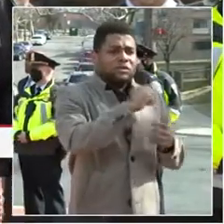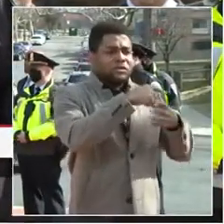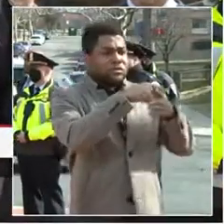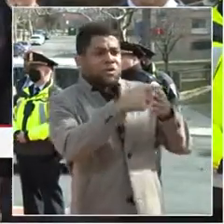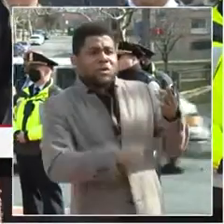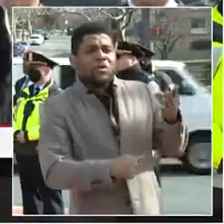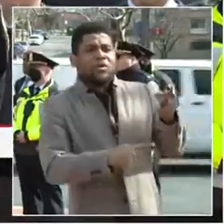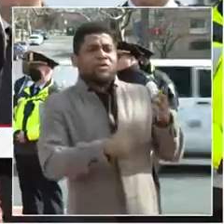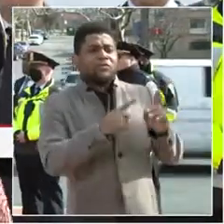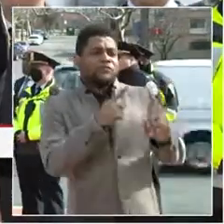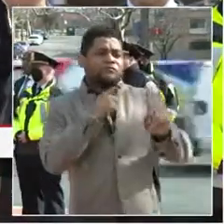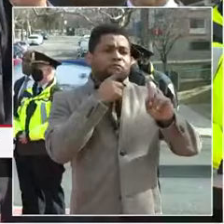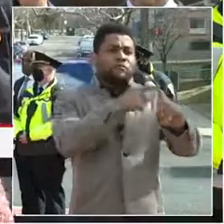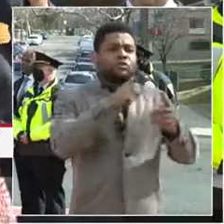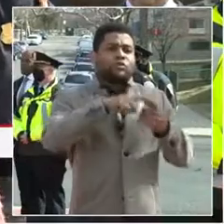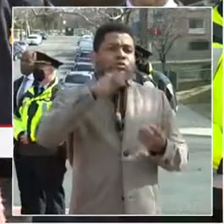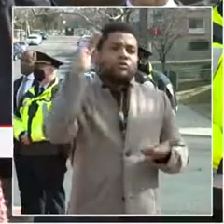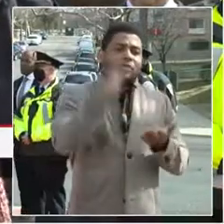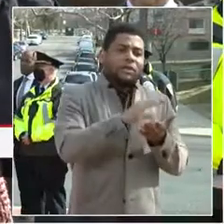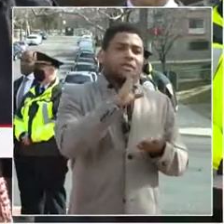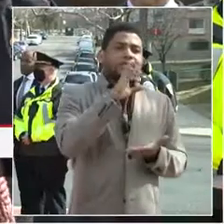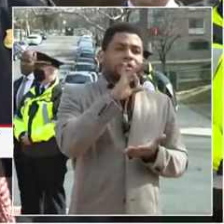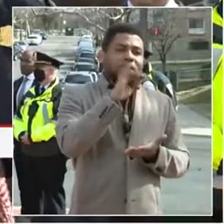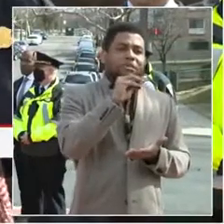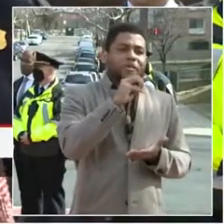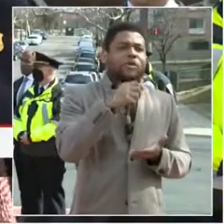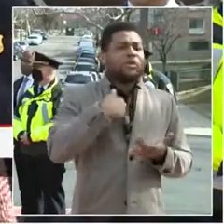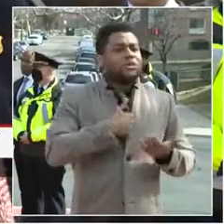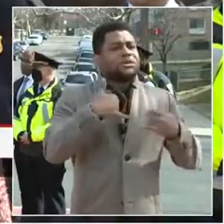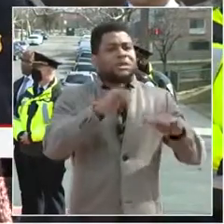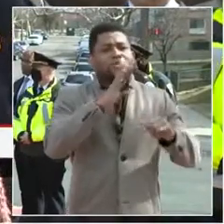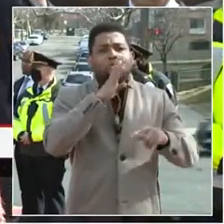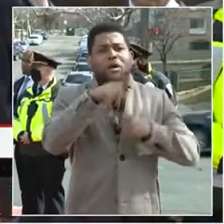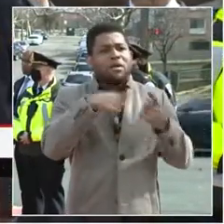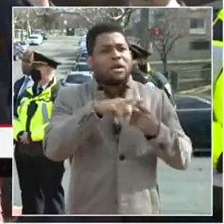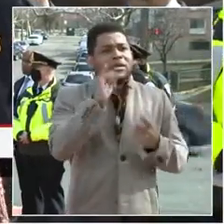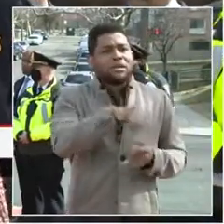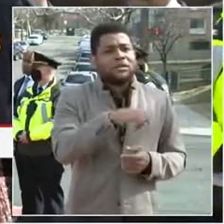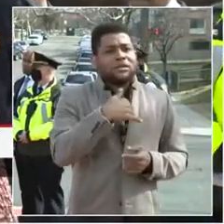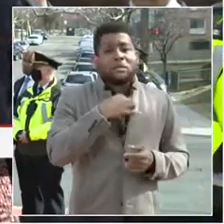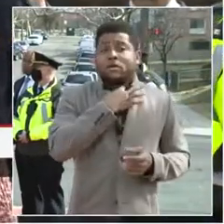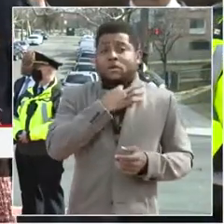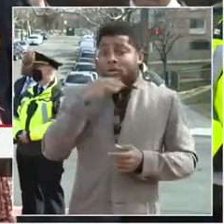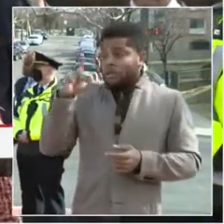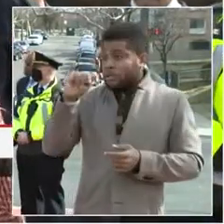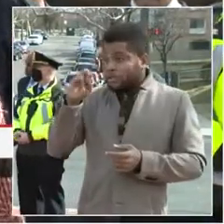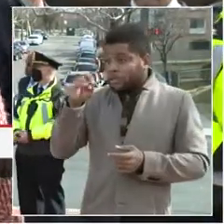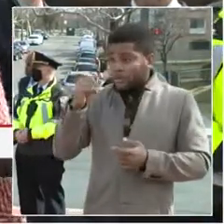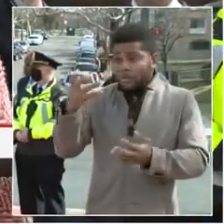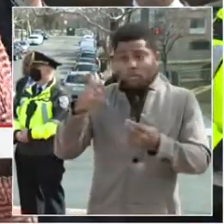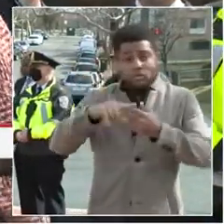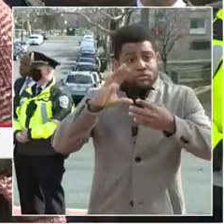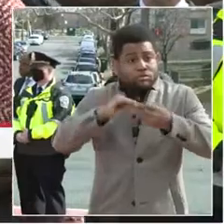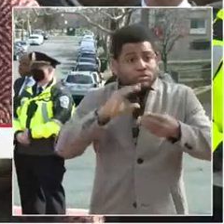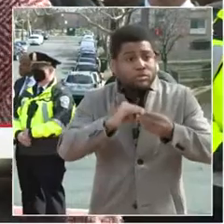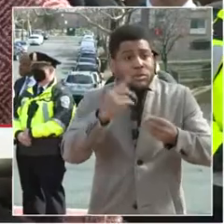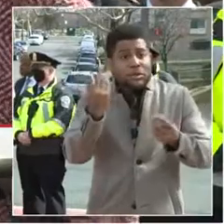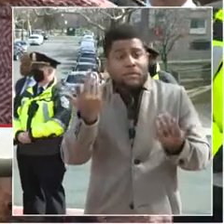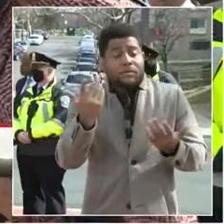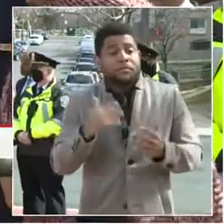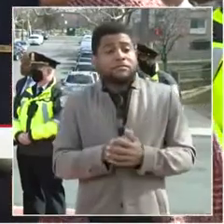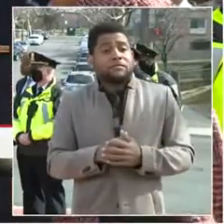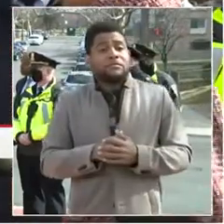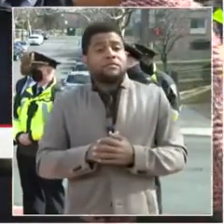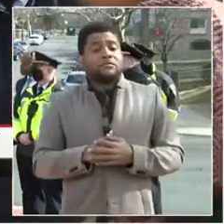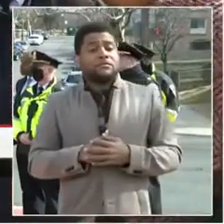programs. And we continue to talk about that. Linda, do you want to talk about our restorative justice focus areas?